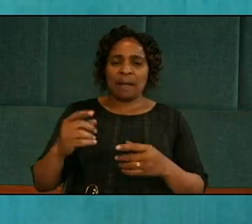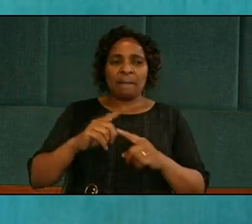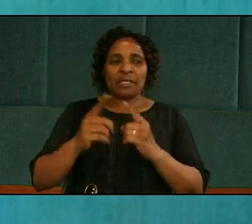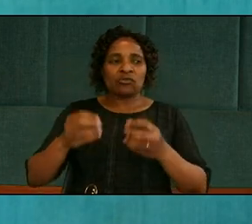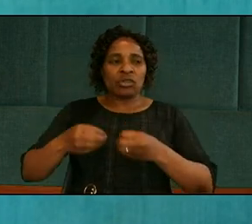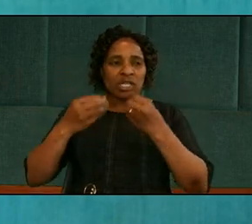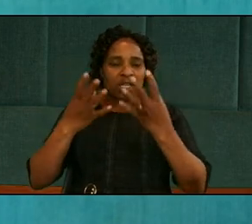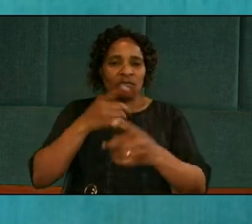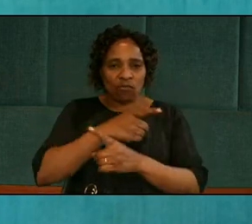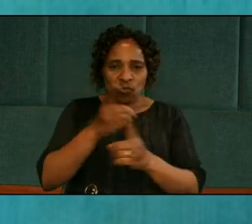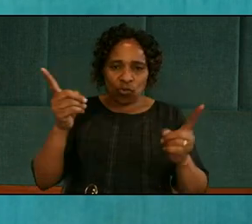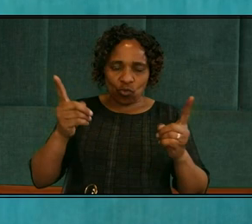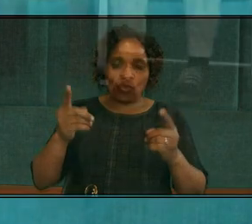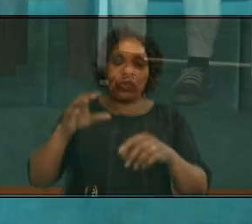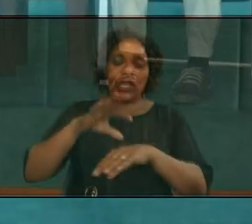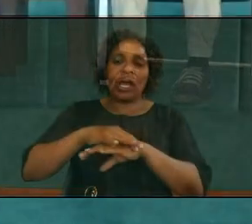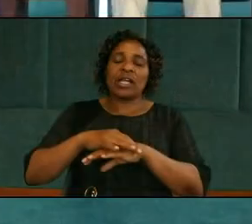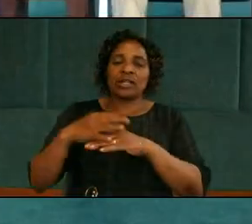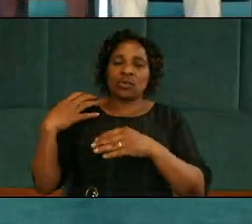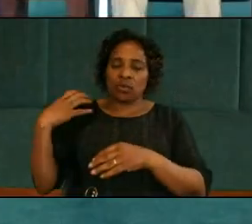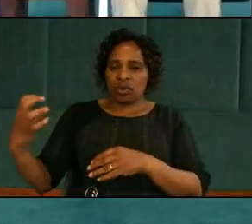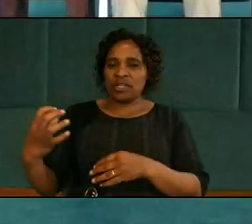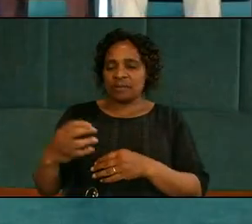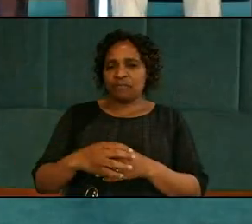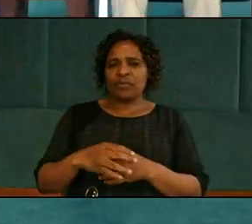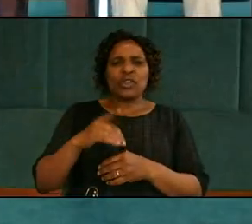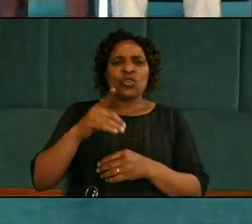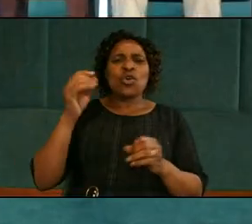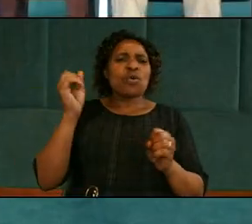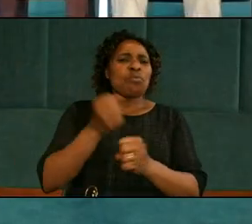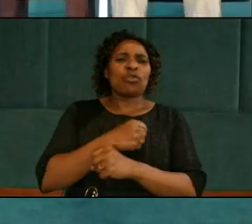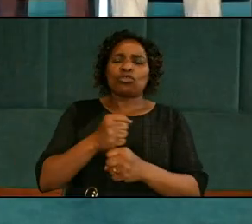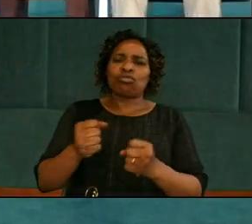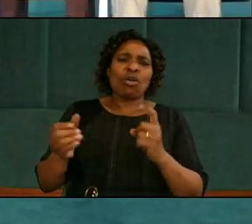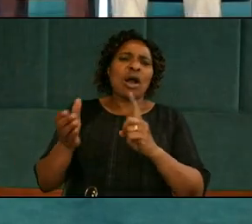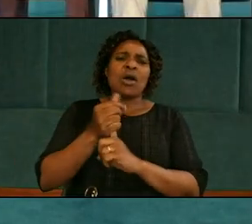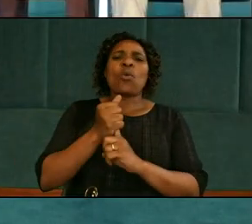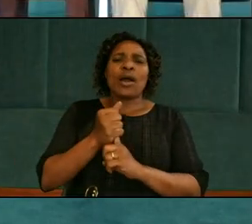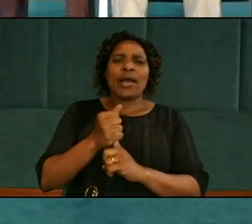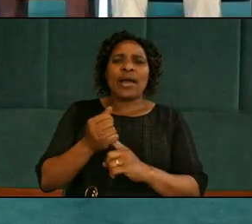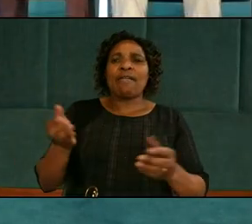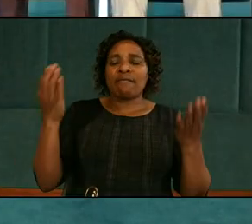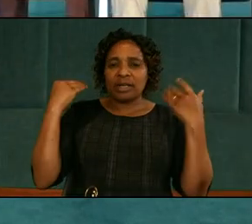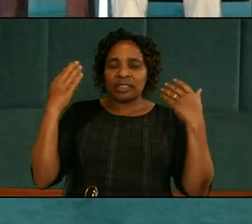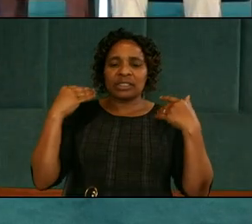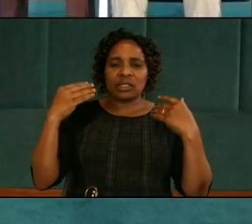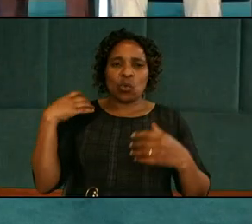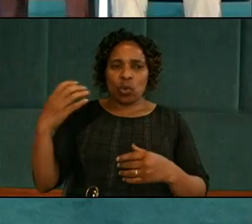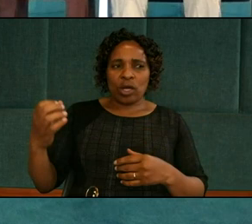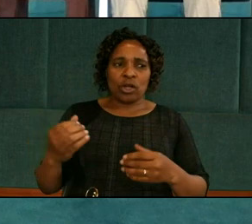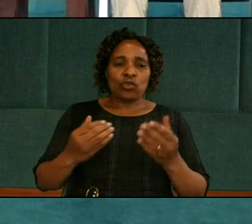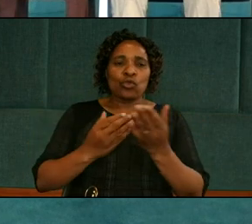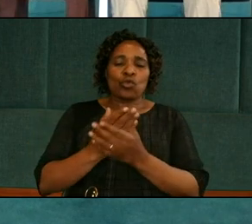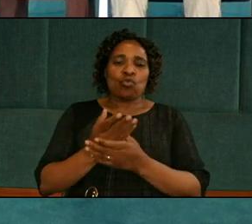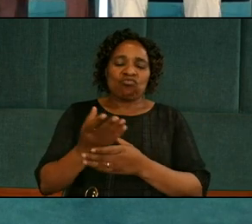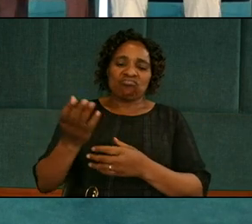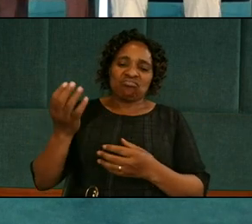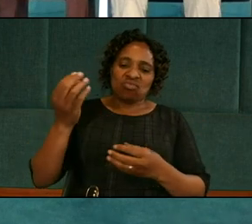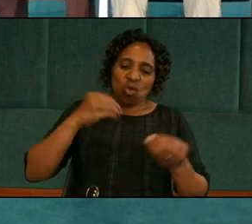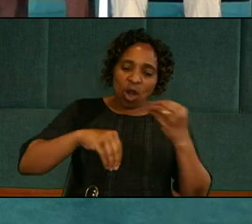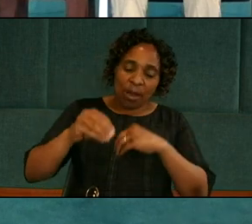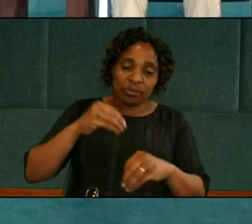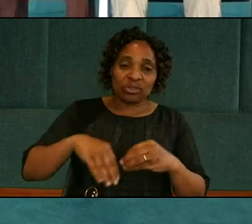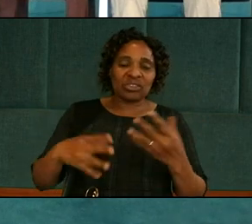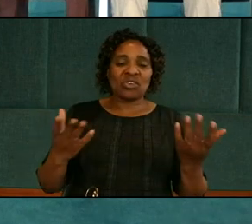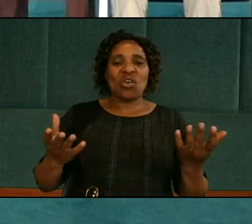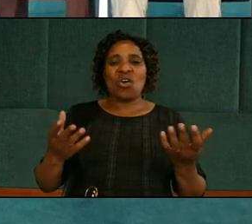give you the earthly wealth. Earthly wealth. So you can't actually acquire eternal wealth through pride, arrogance, or corruption. In fact, if